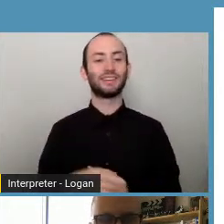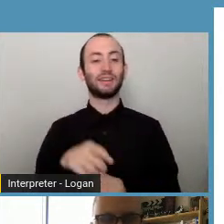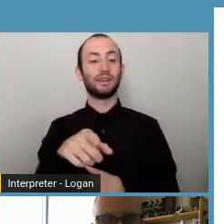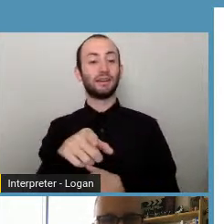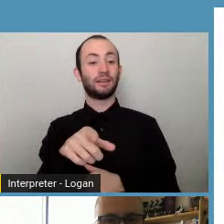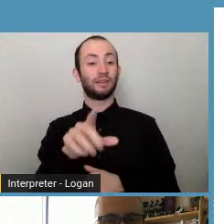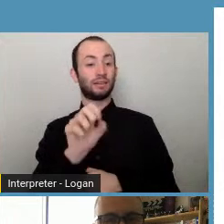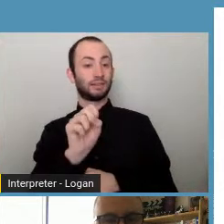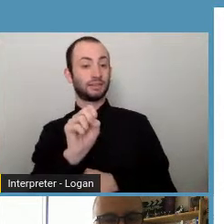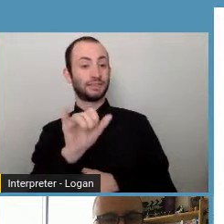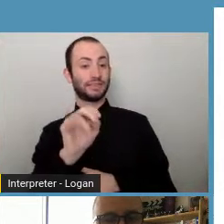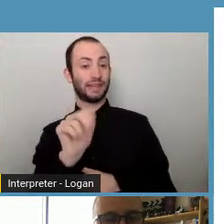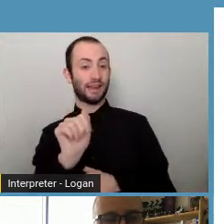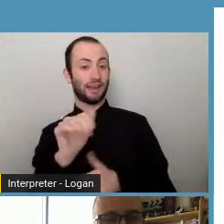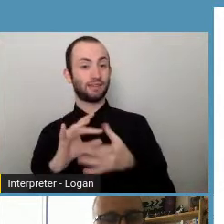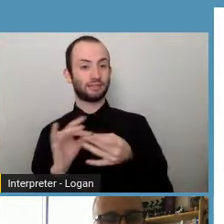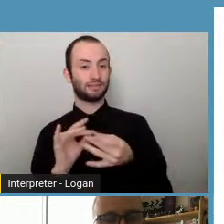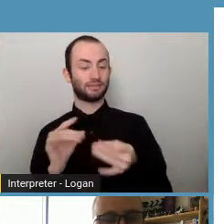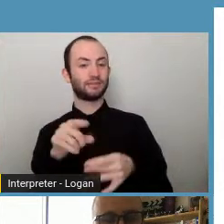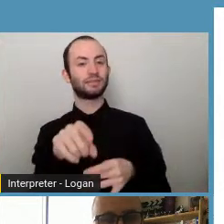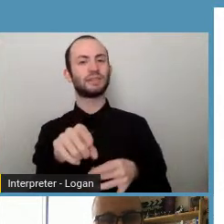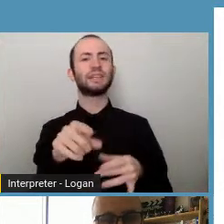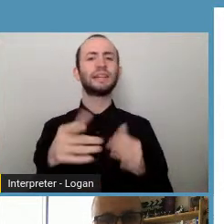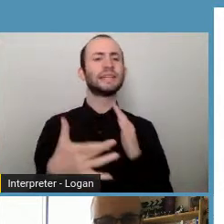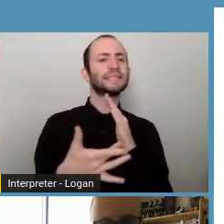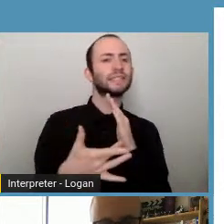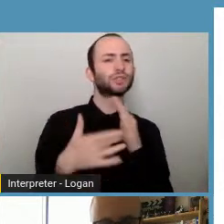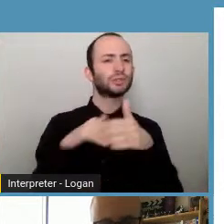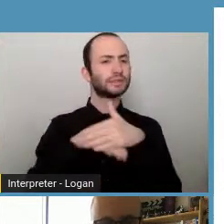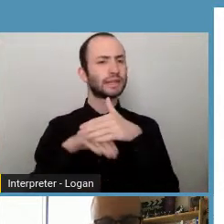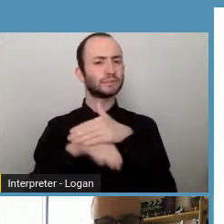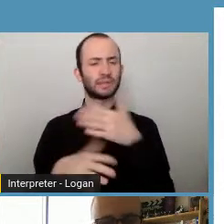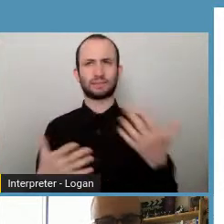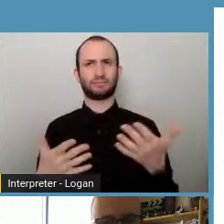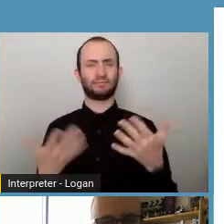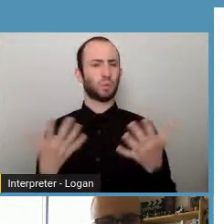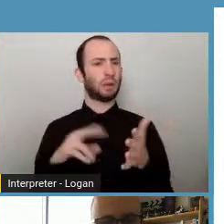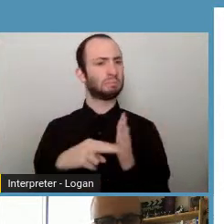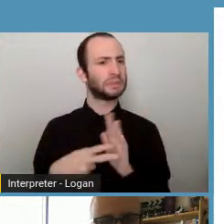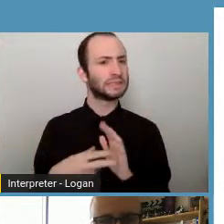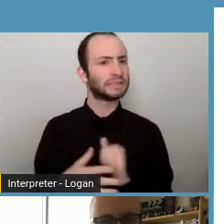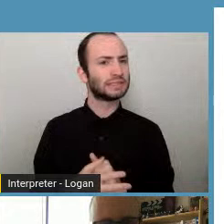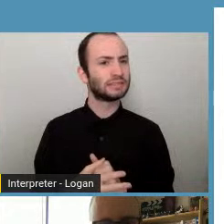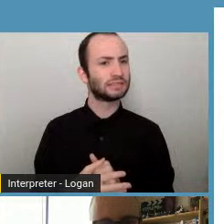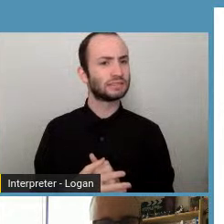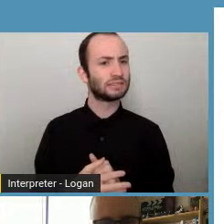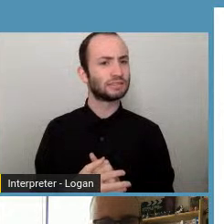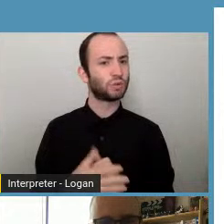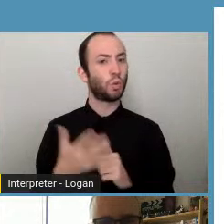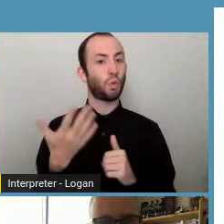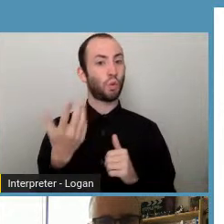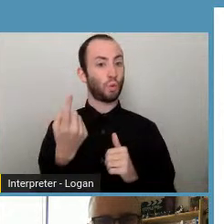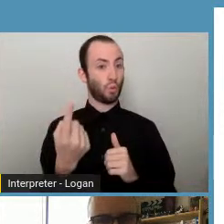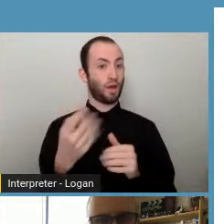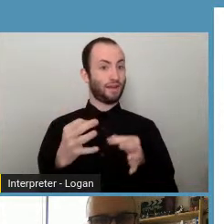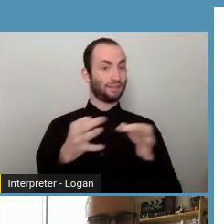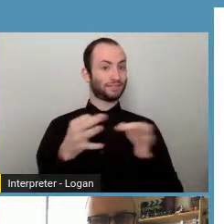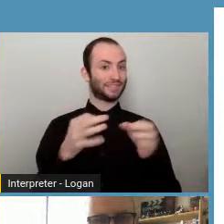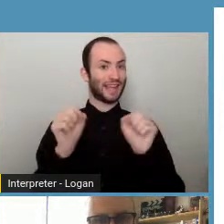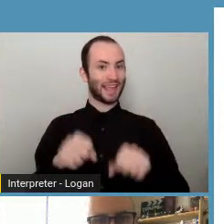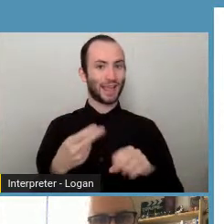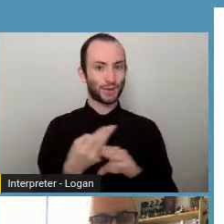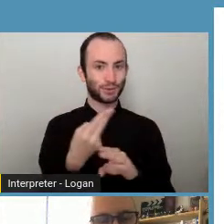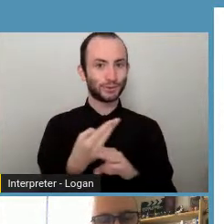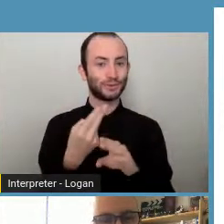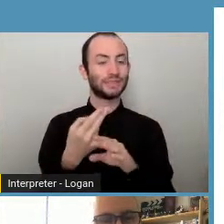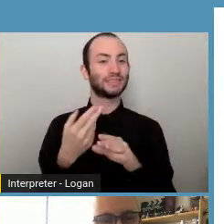digital accessibility, right? What do we mean when we're talking about digital accessibility? One working definition that we can use is the ability